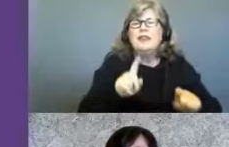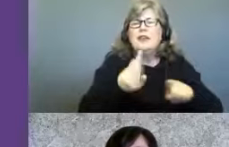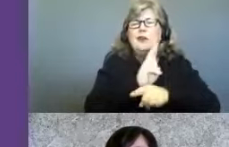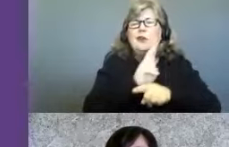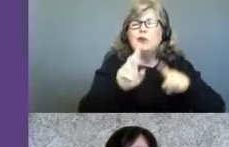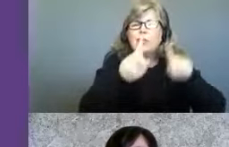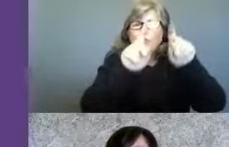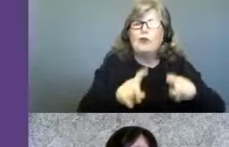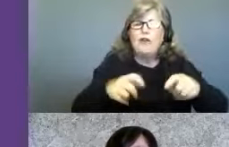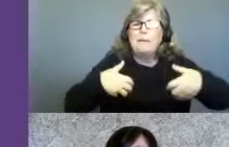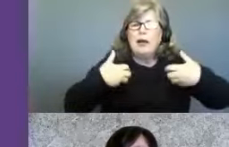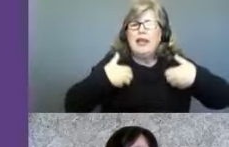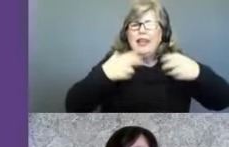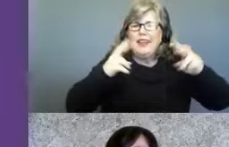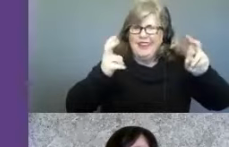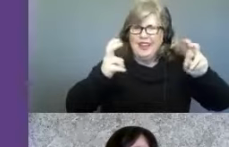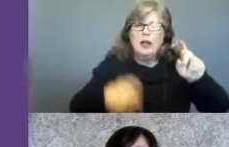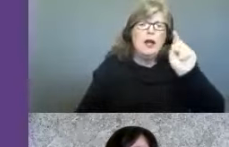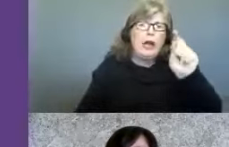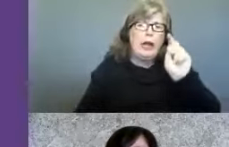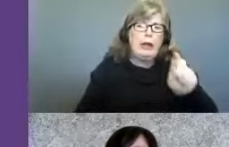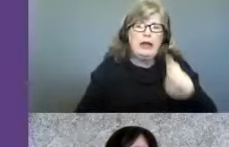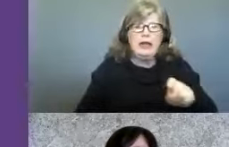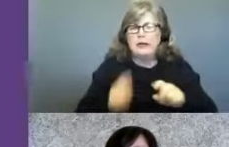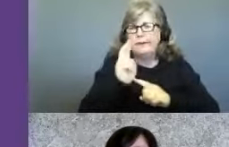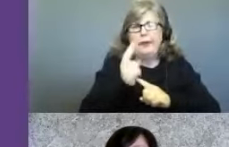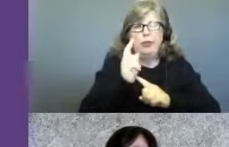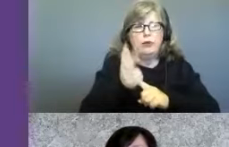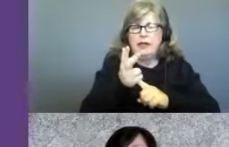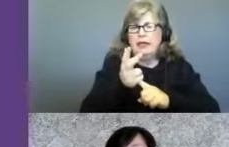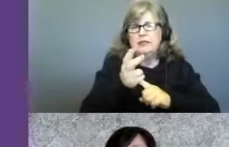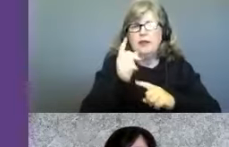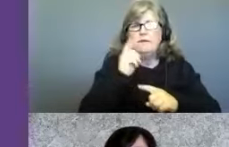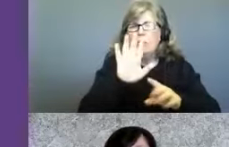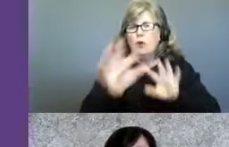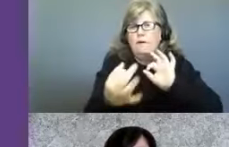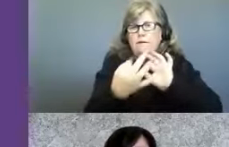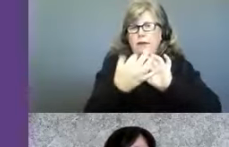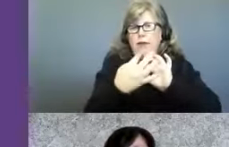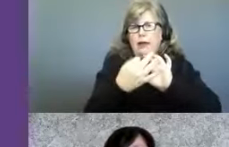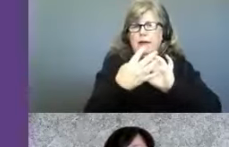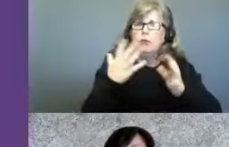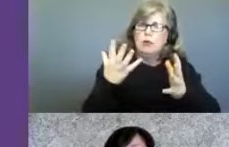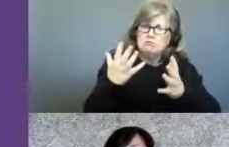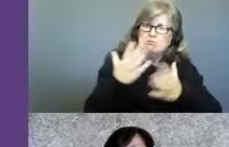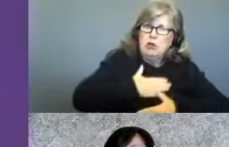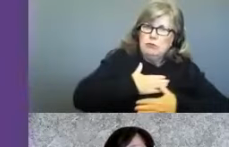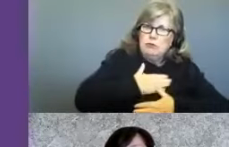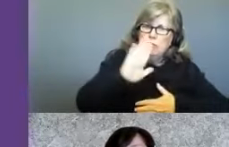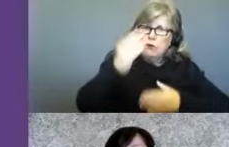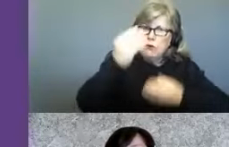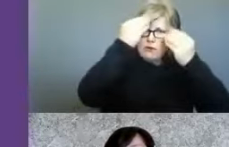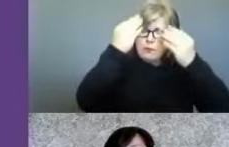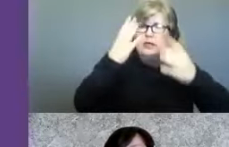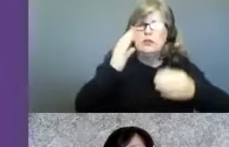maybe a couple minutes just to click the boxes of your feedback. We would appreciate your information and ideas.